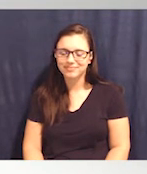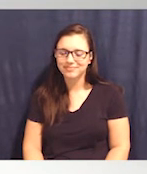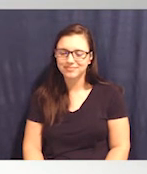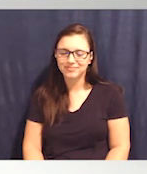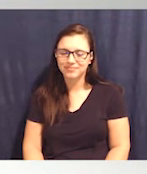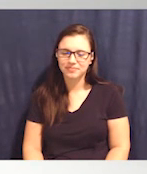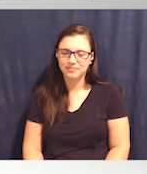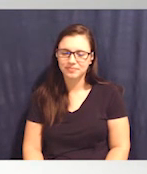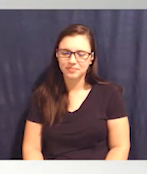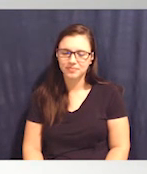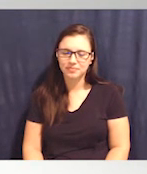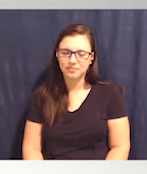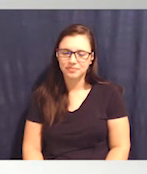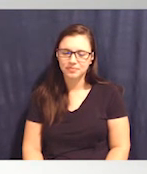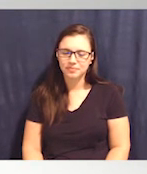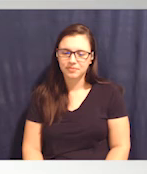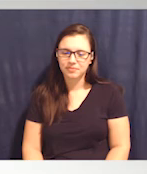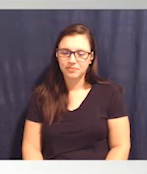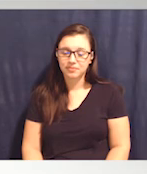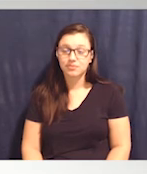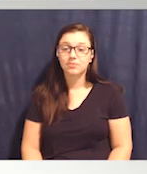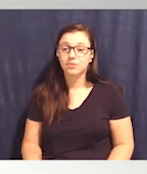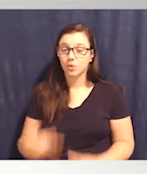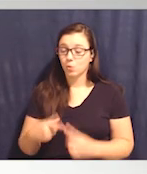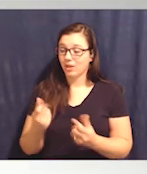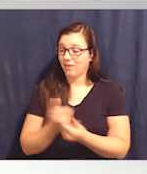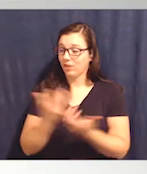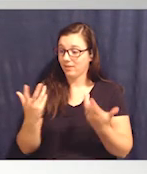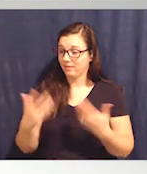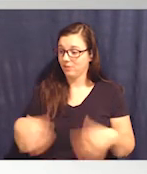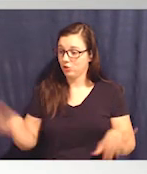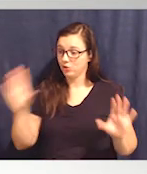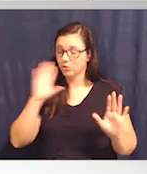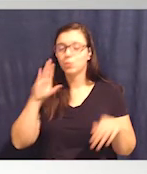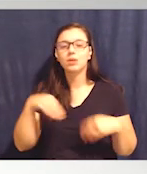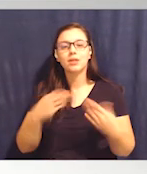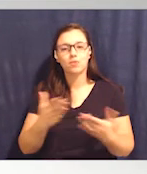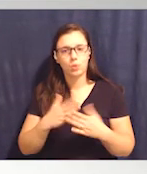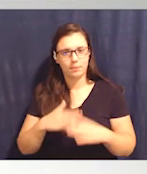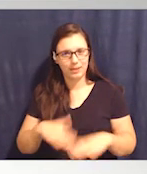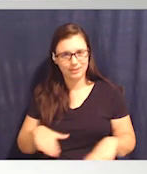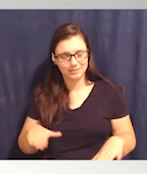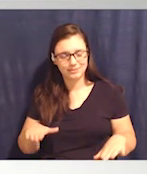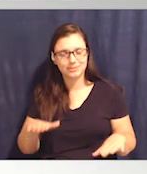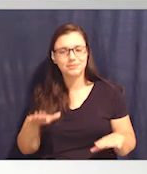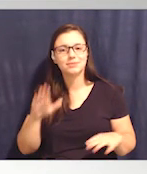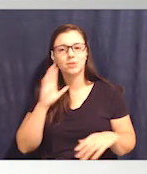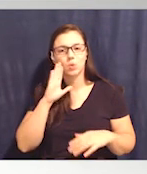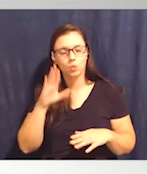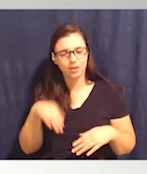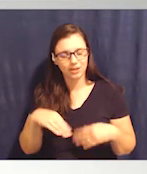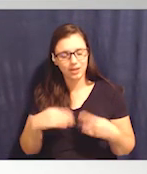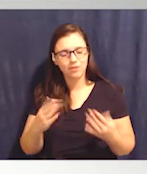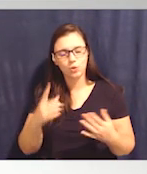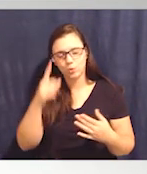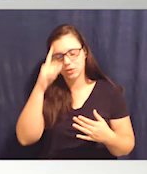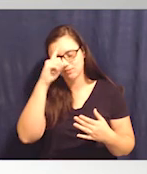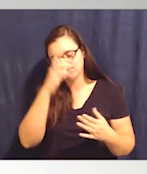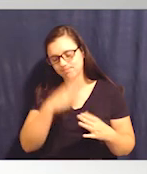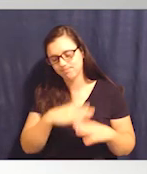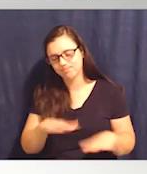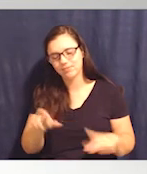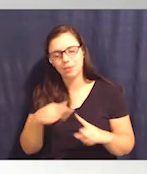And when it's all said and done, it's going to give you peace and peace of mind about the future.